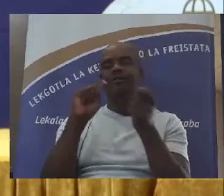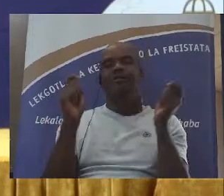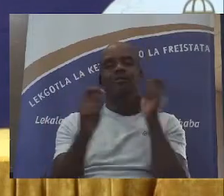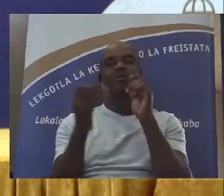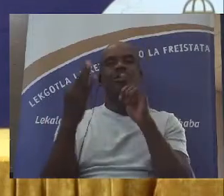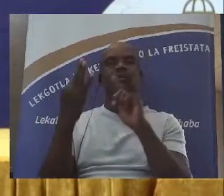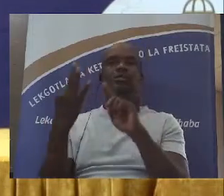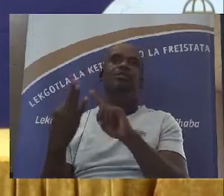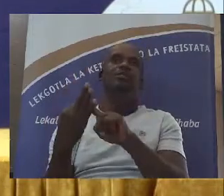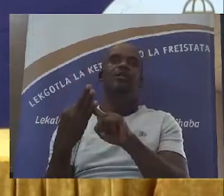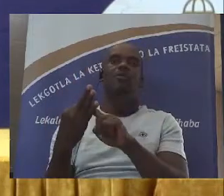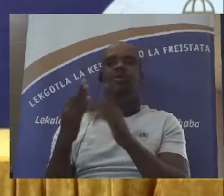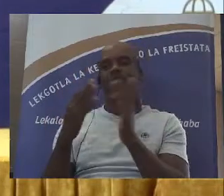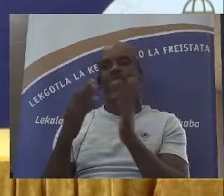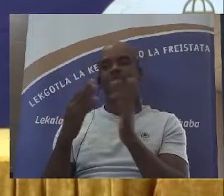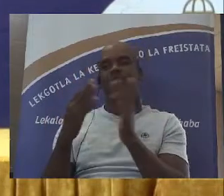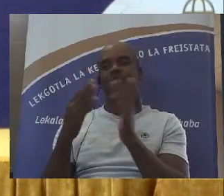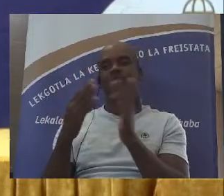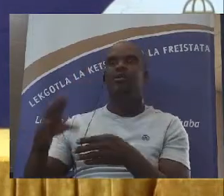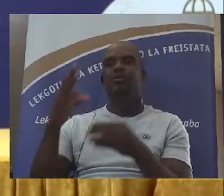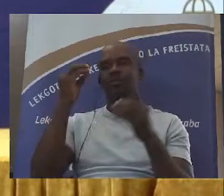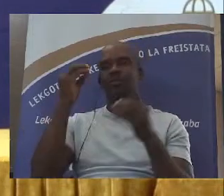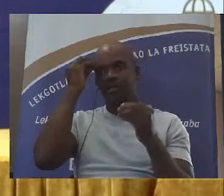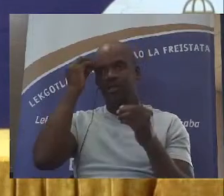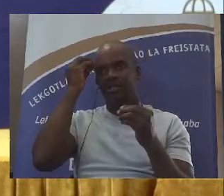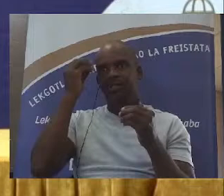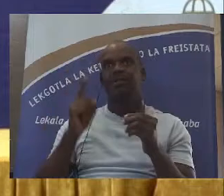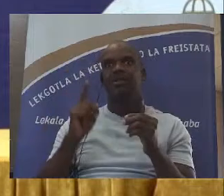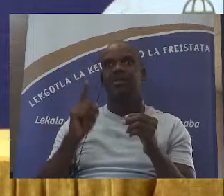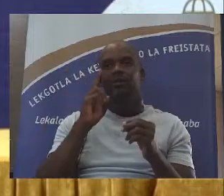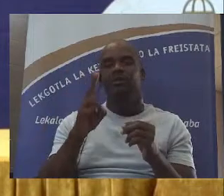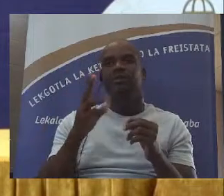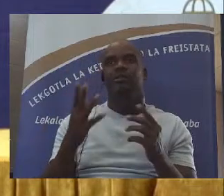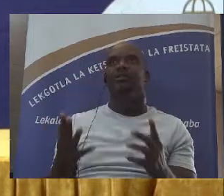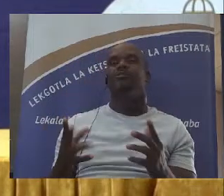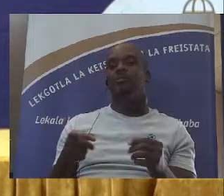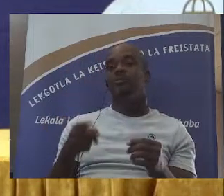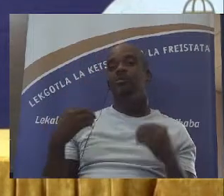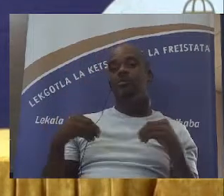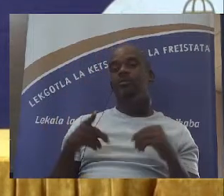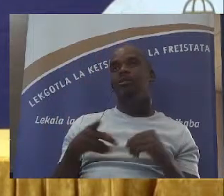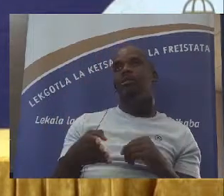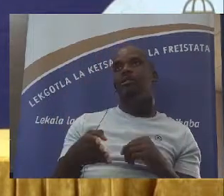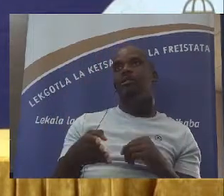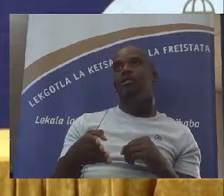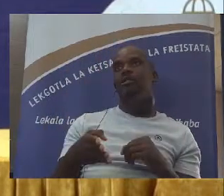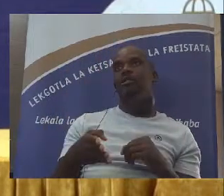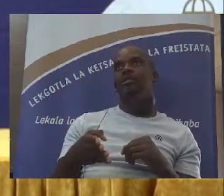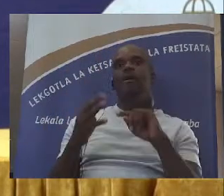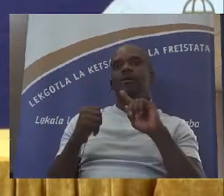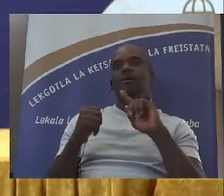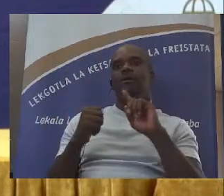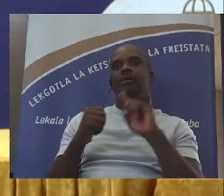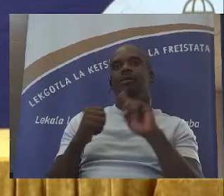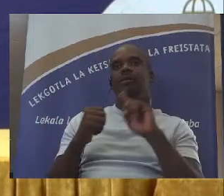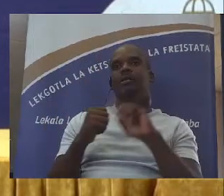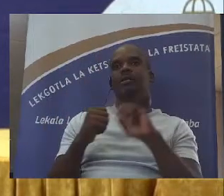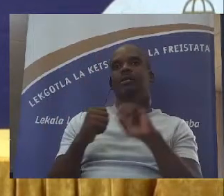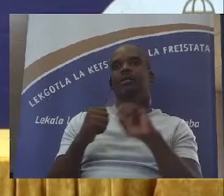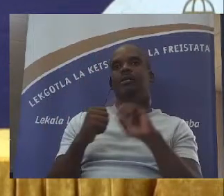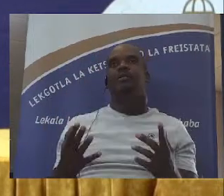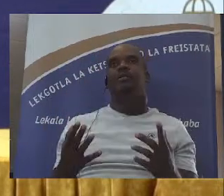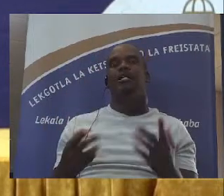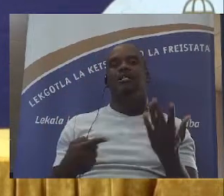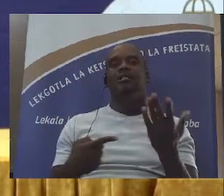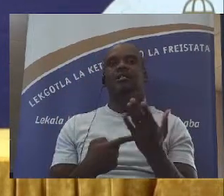no evidence for. The last one, as I explained to you, that is really a technical thing. That is just where we want